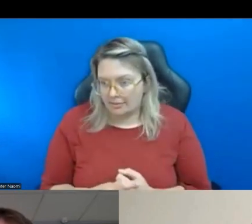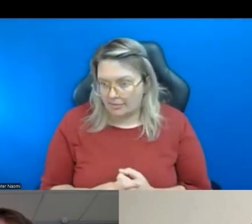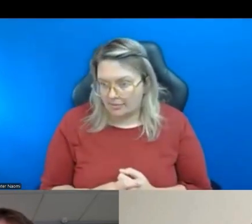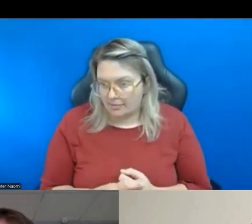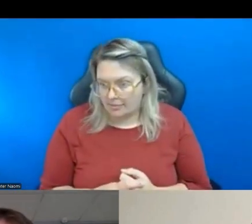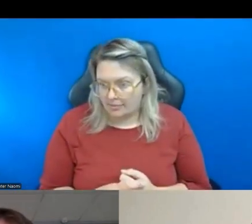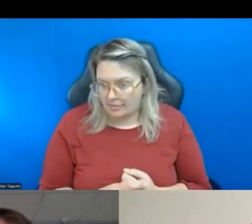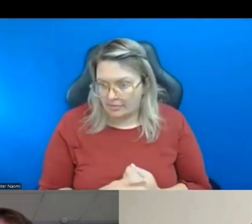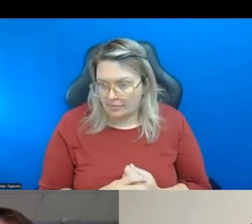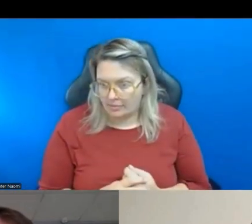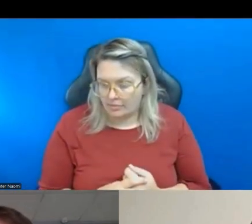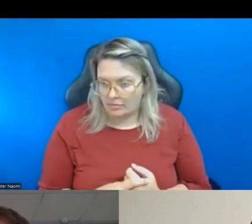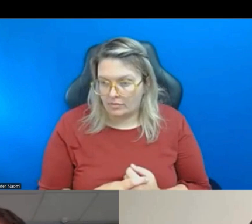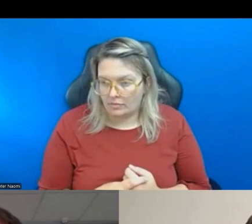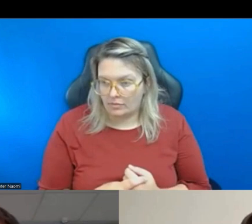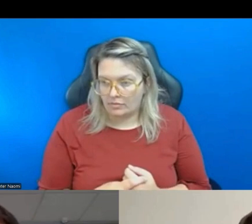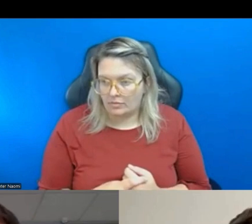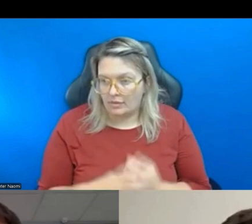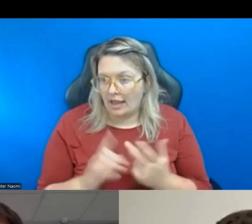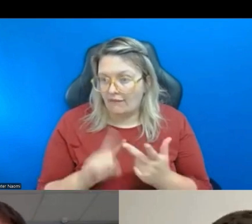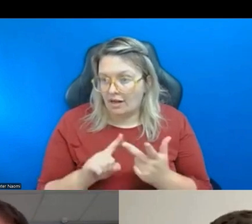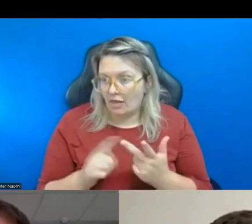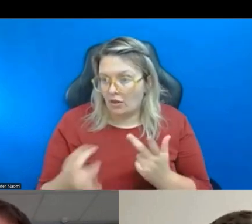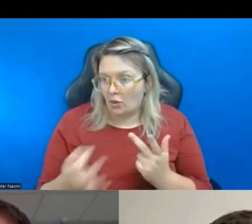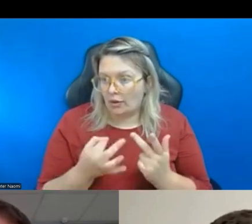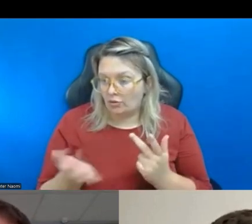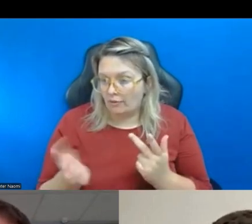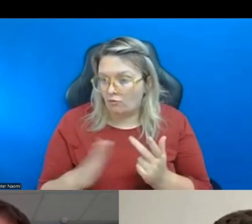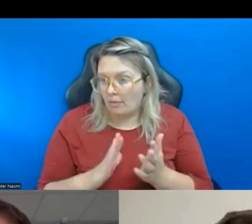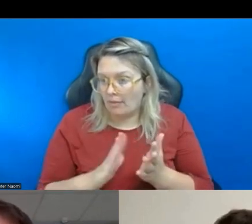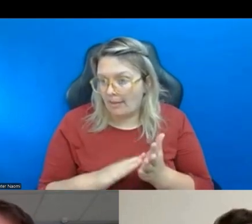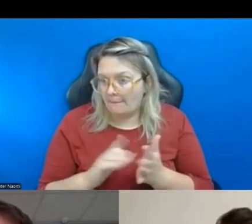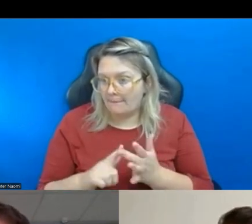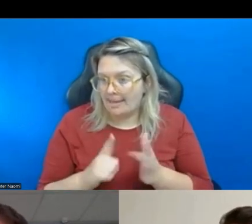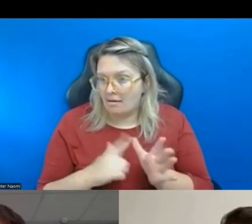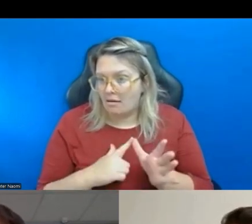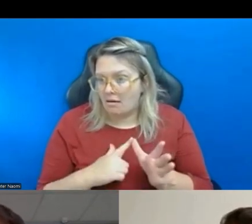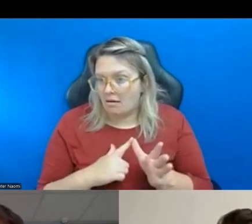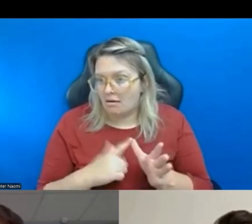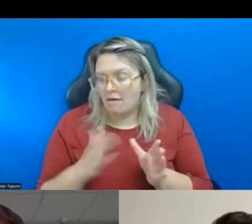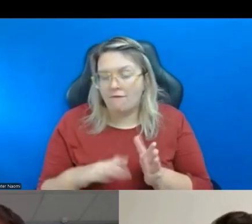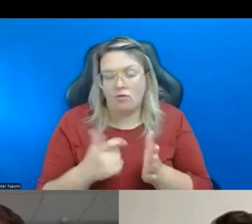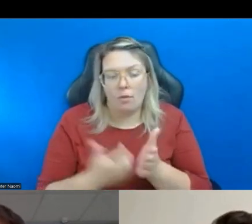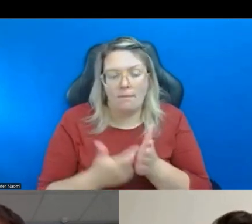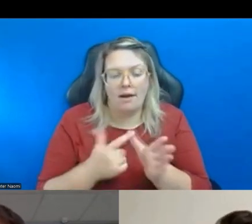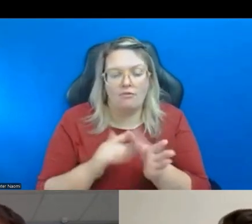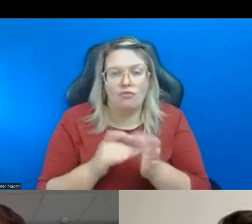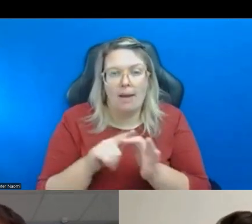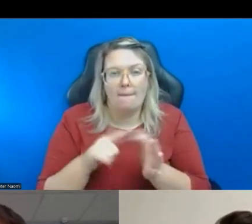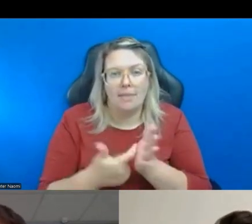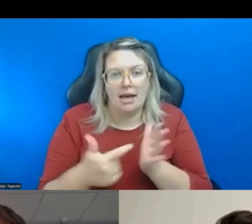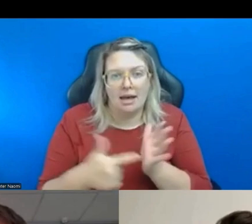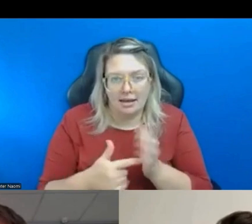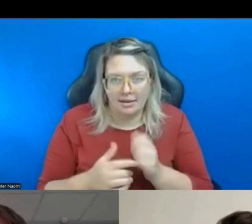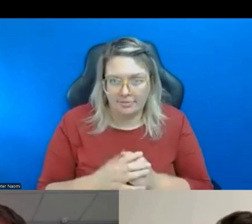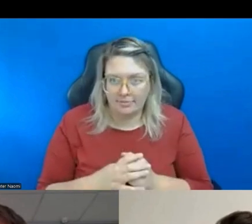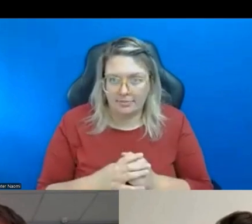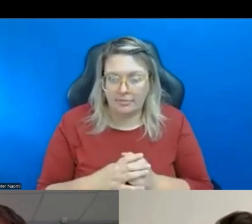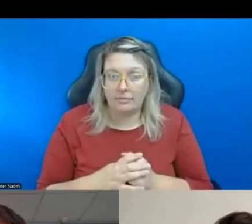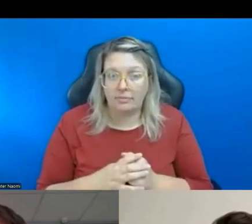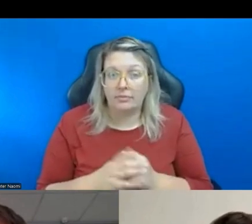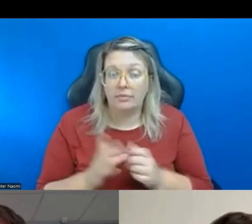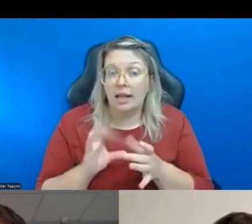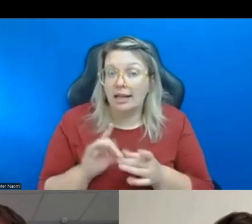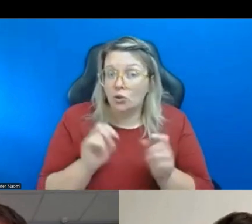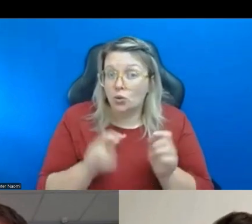Thanks, Paul. We have another question from Mia from Rambert. In the touring dance sector, there is a concern